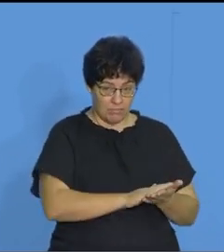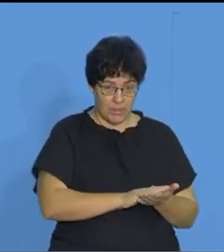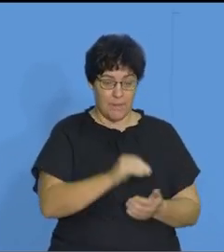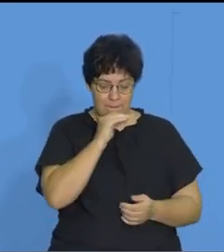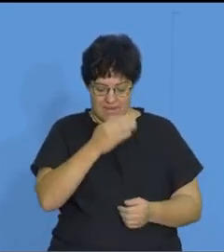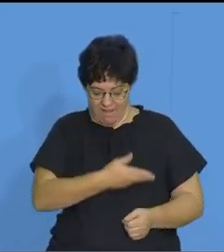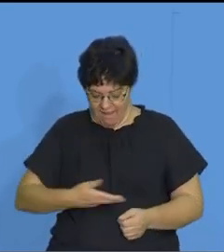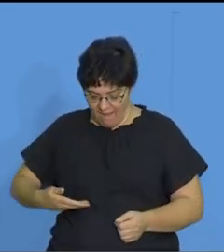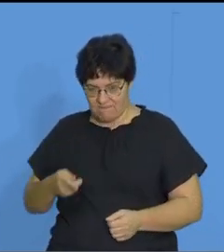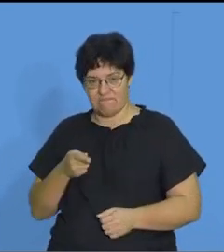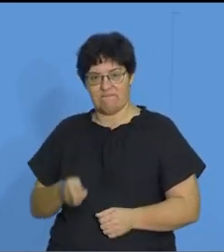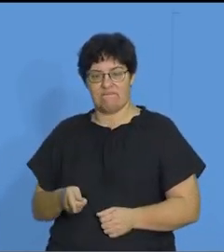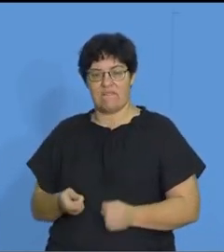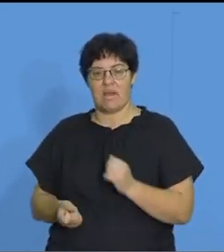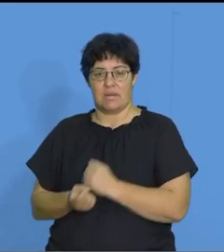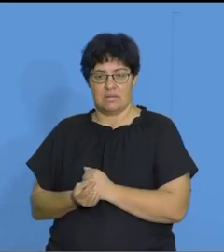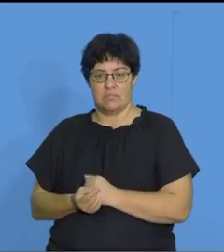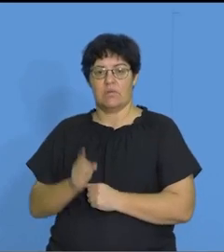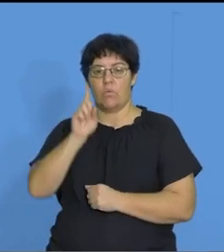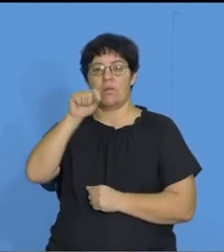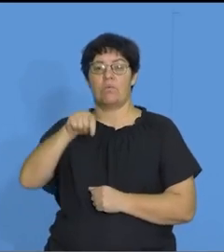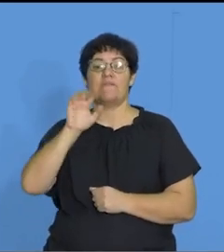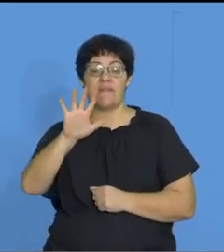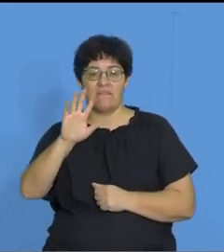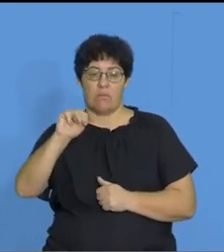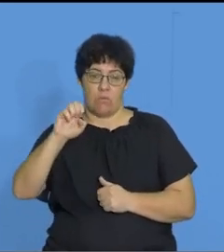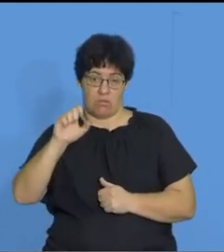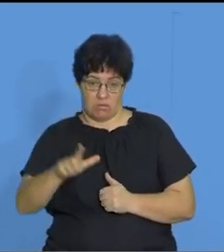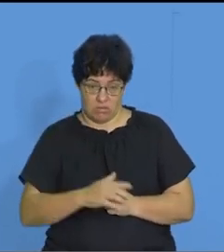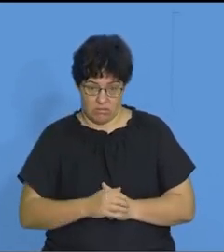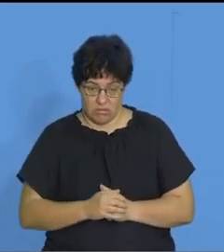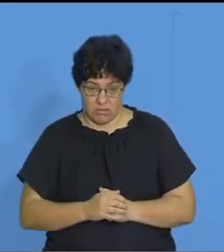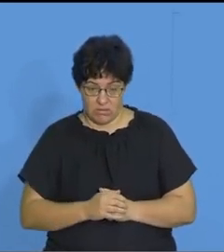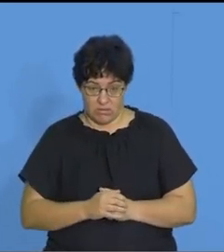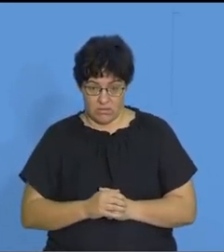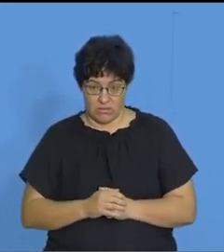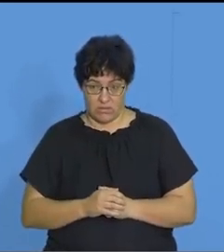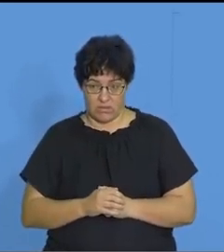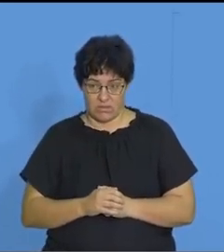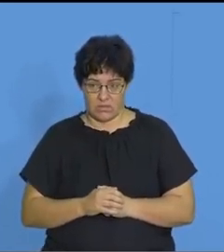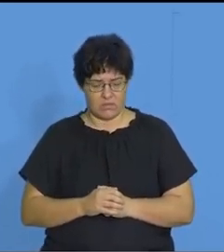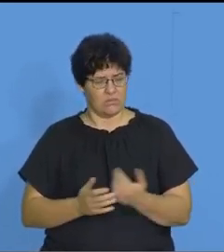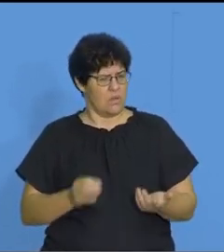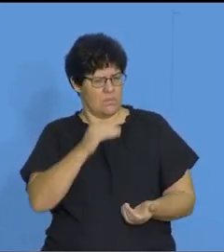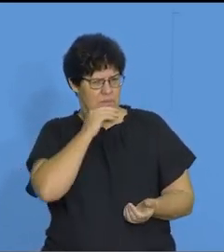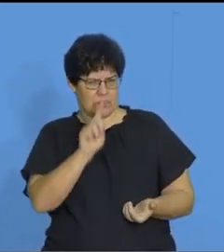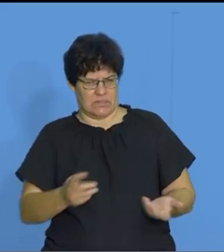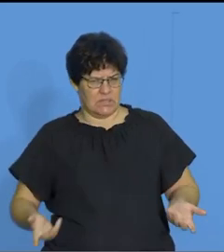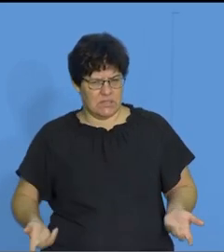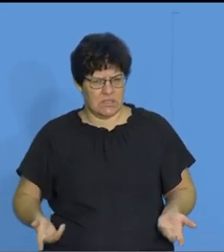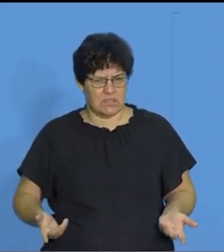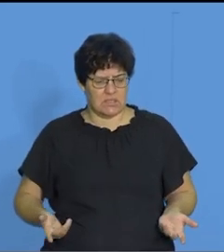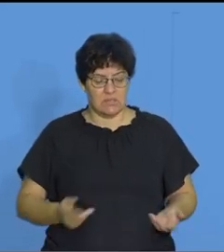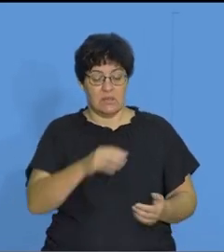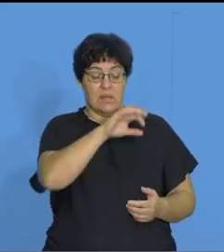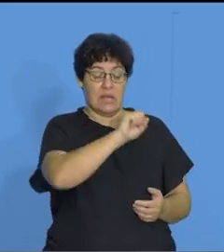react with half that number of moles, which is 1.5 mole, okay? So in other words, what we are saying,